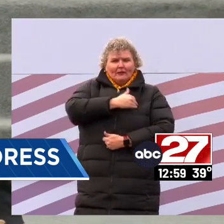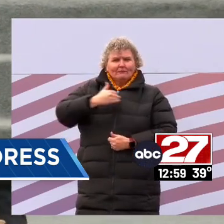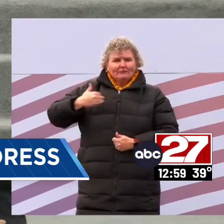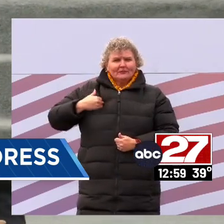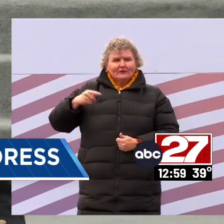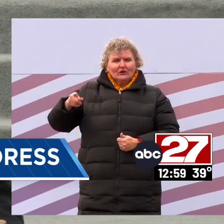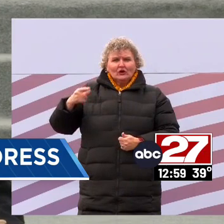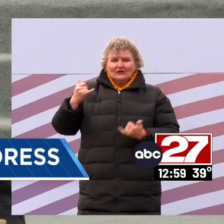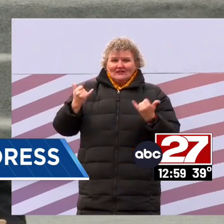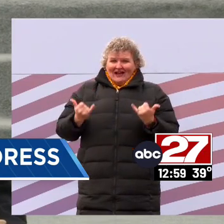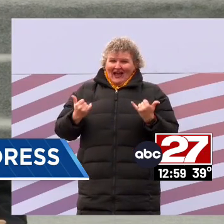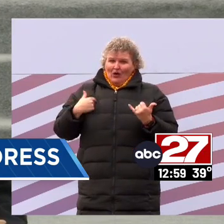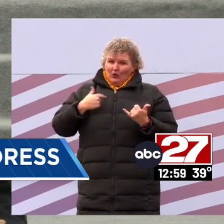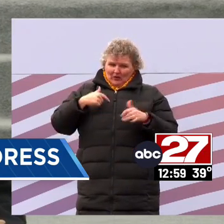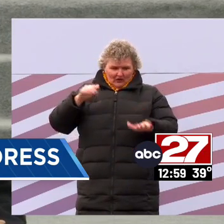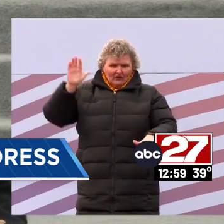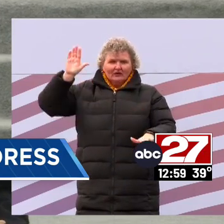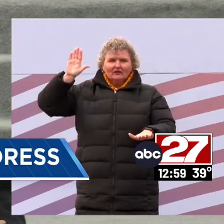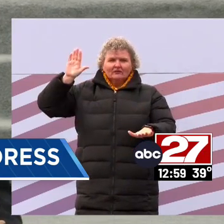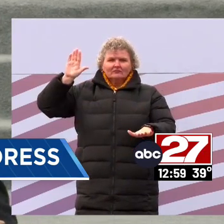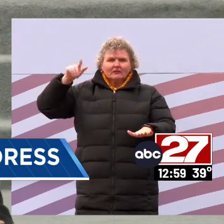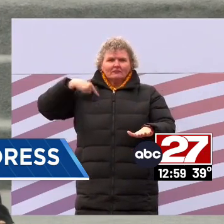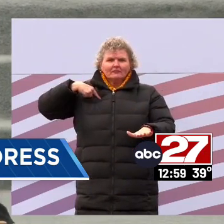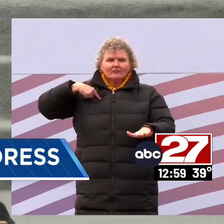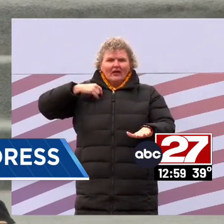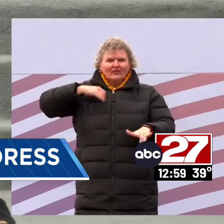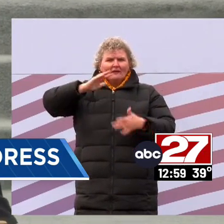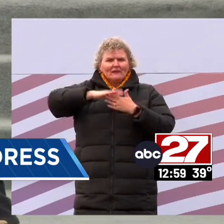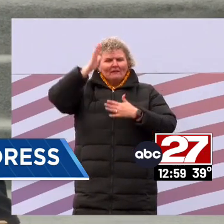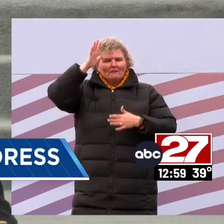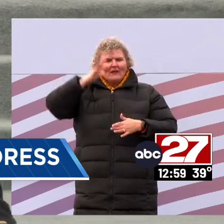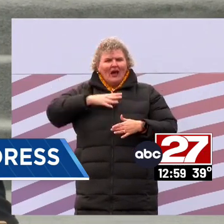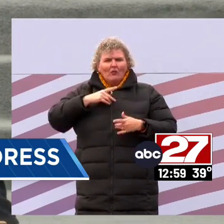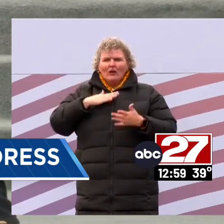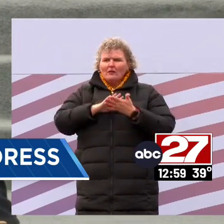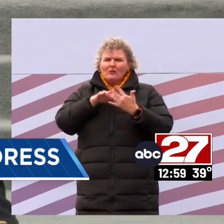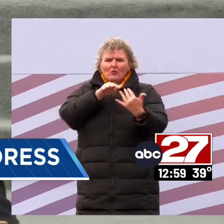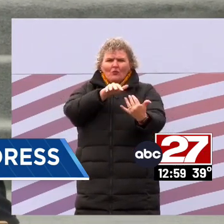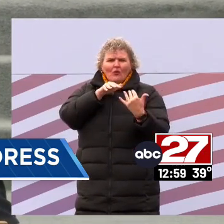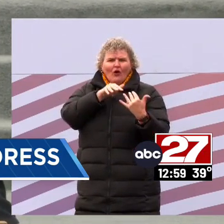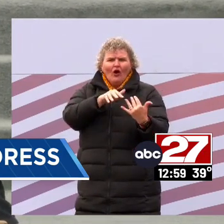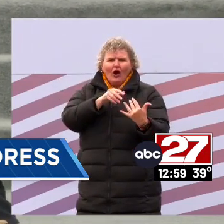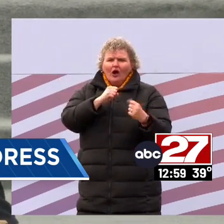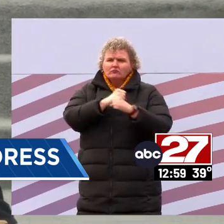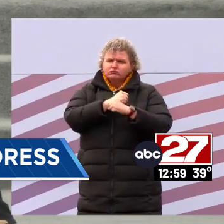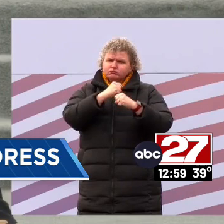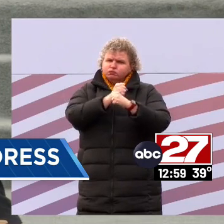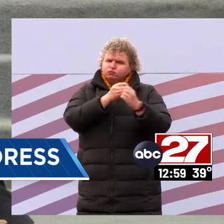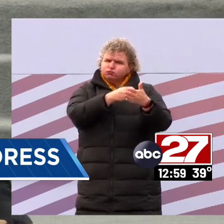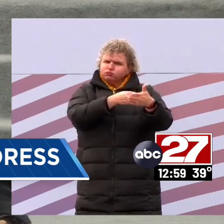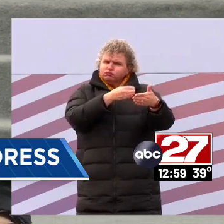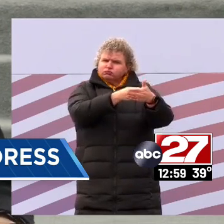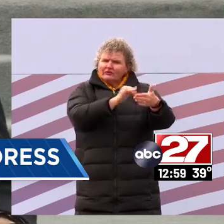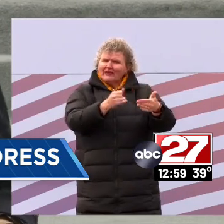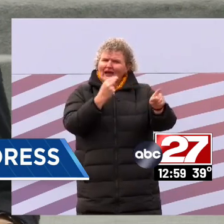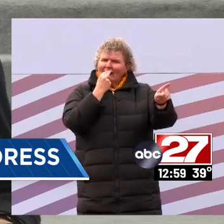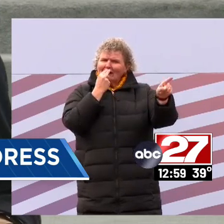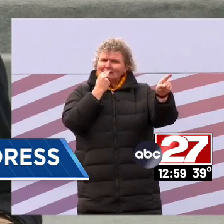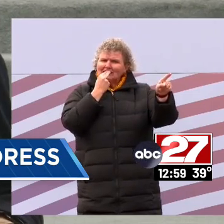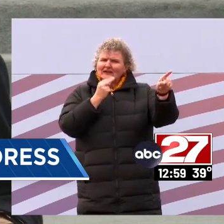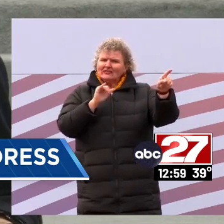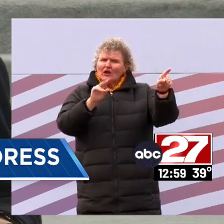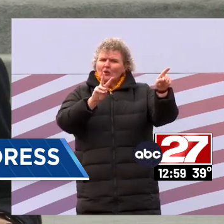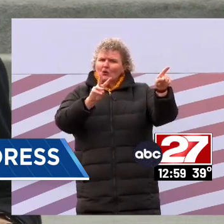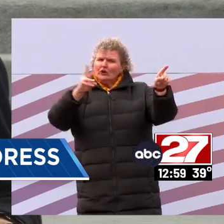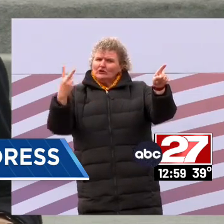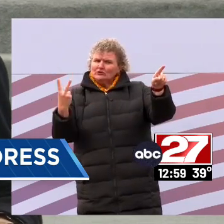was sworn in on today when he fought to save the world from fascism and defeat the Nazis in World War II and